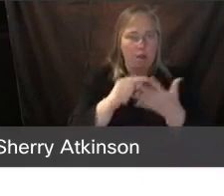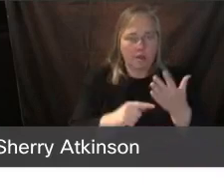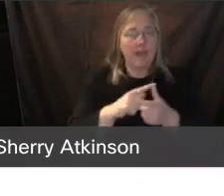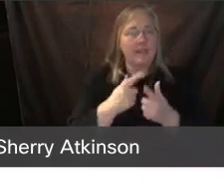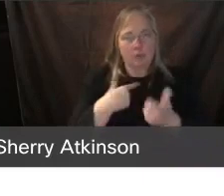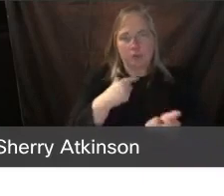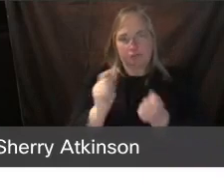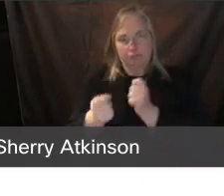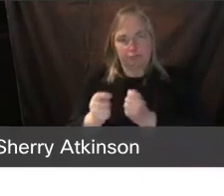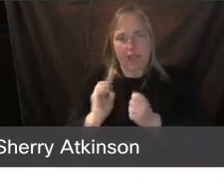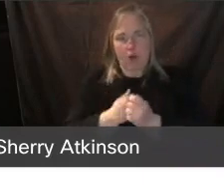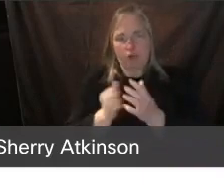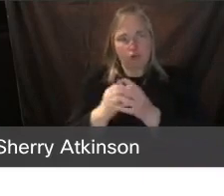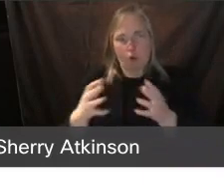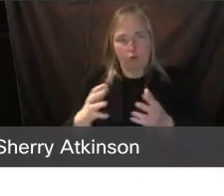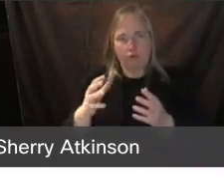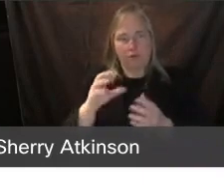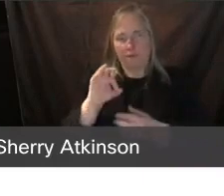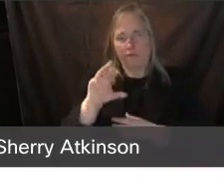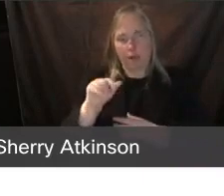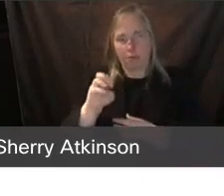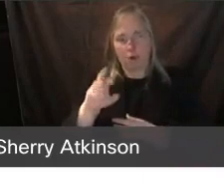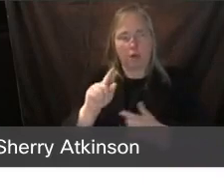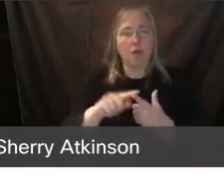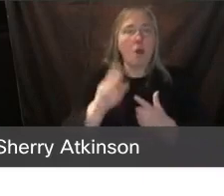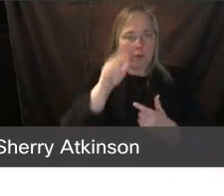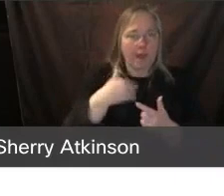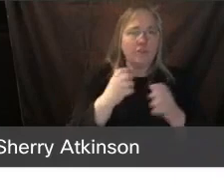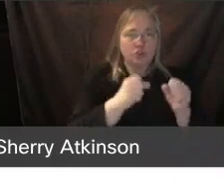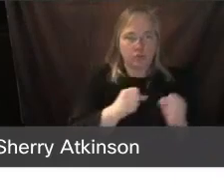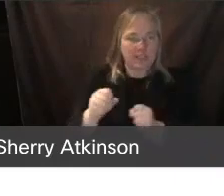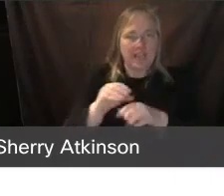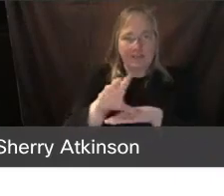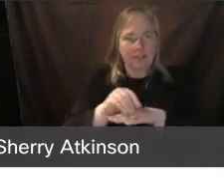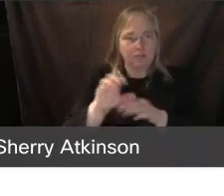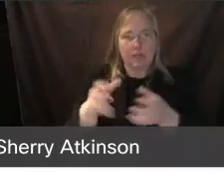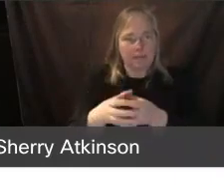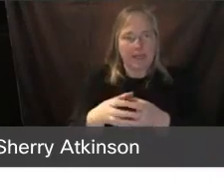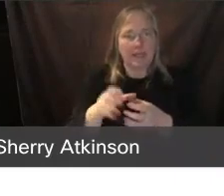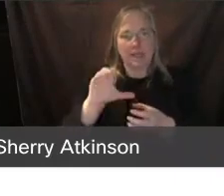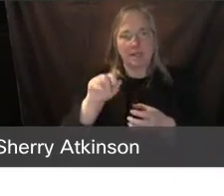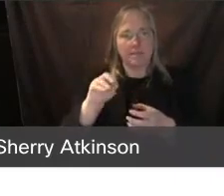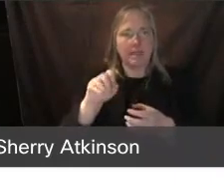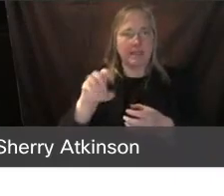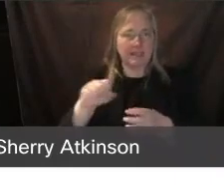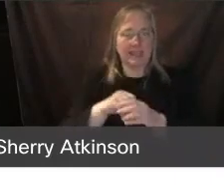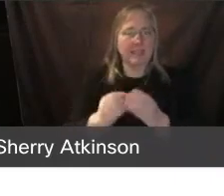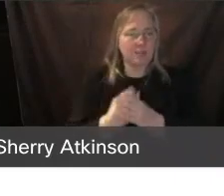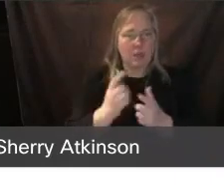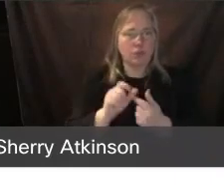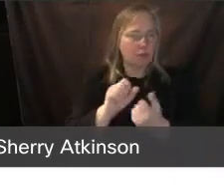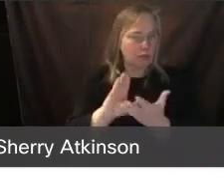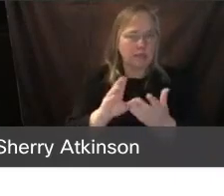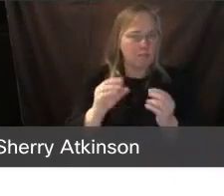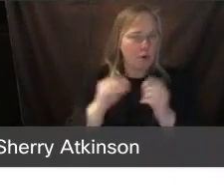framework. We'll have some strategic advisory committees in the spring that will be trying to tackle some of the more complex issues.